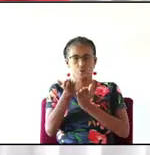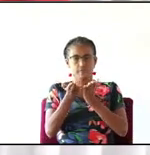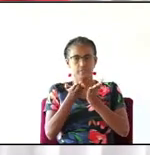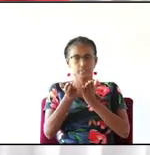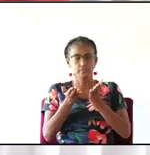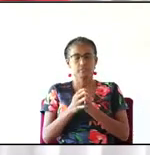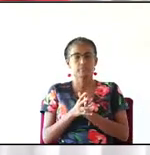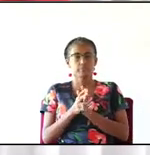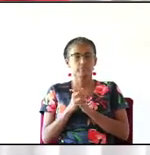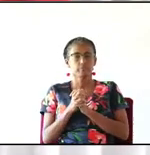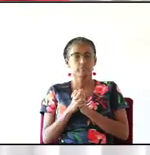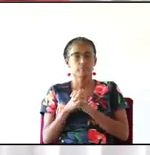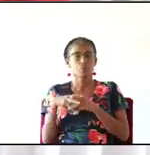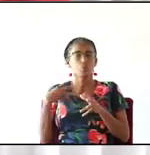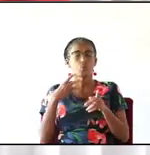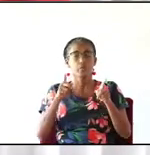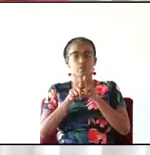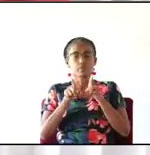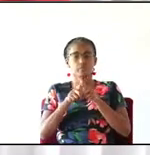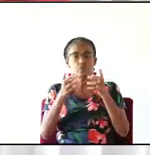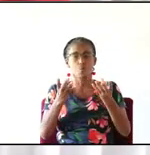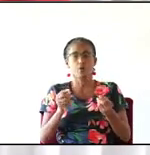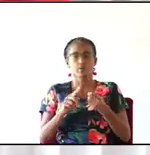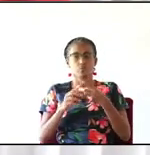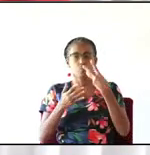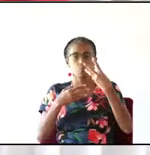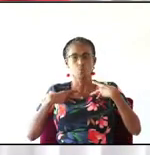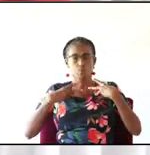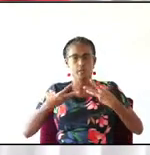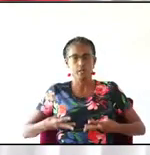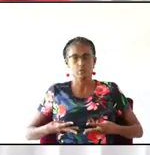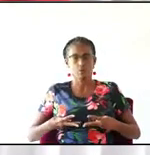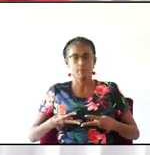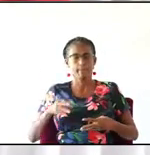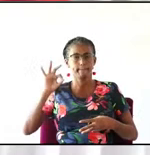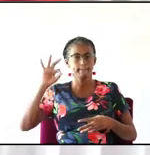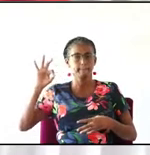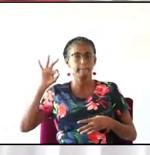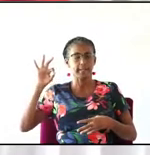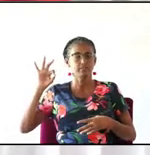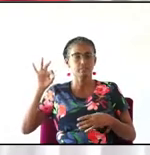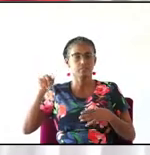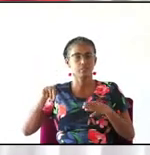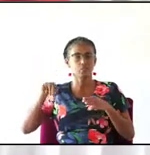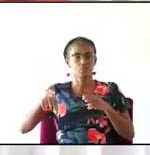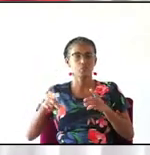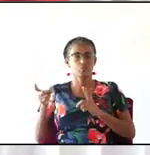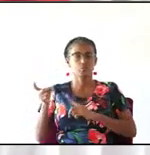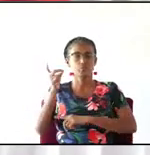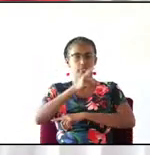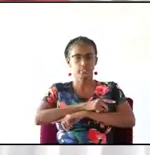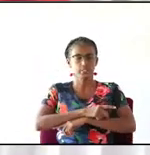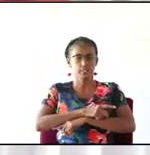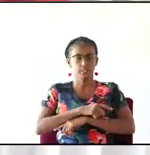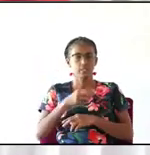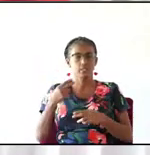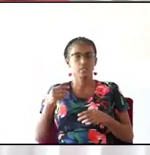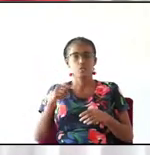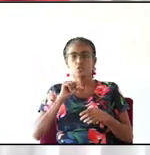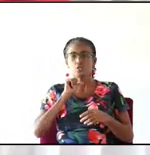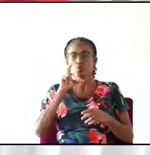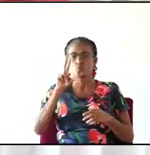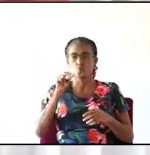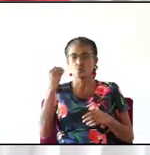today. We also want to welcome our guest speaker today. More will be said about him. He's no stranger to us,